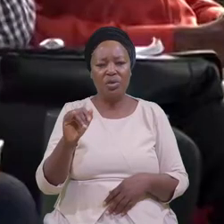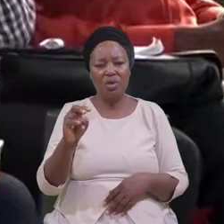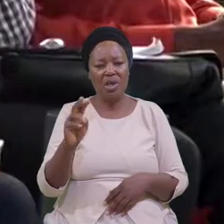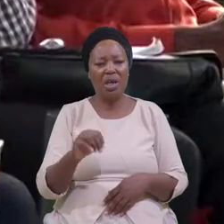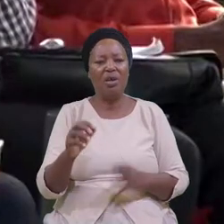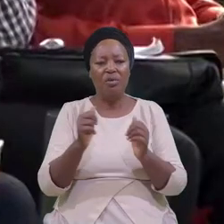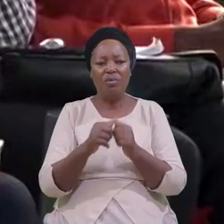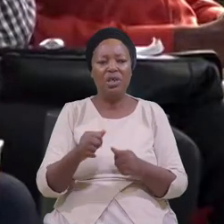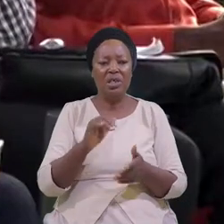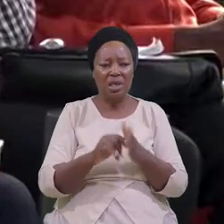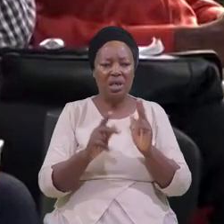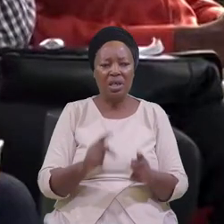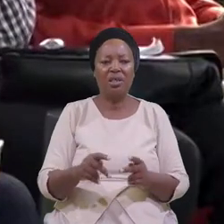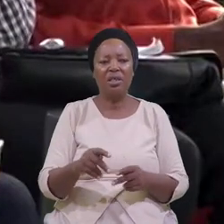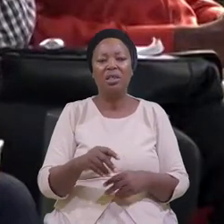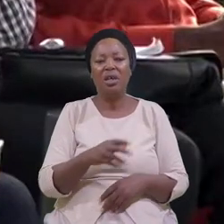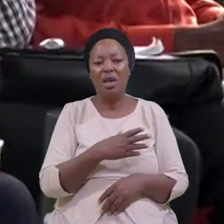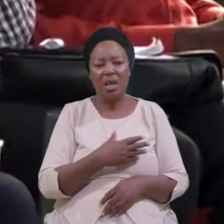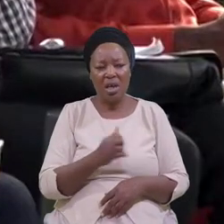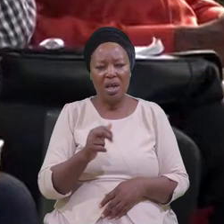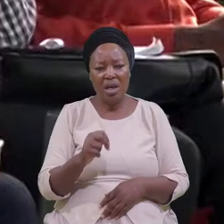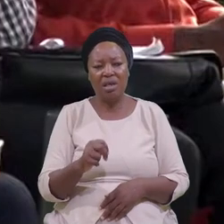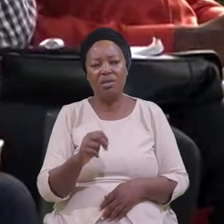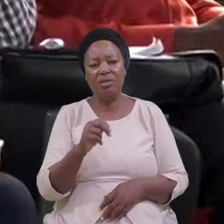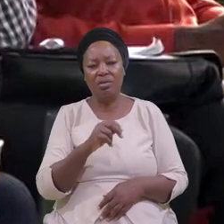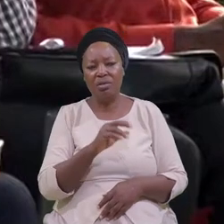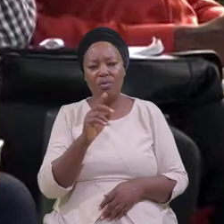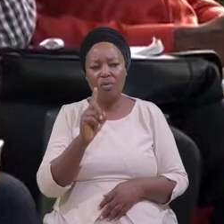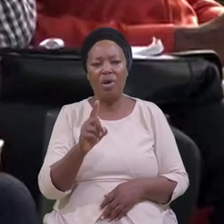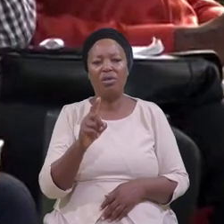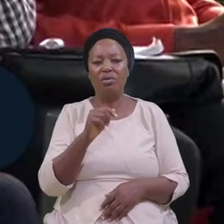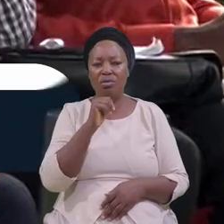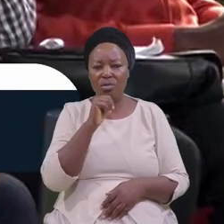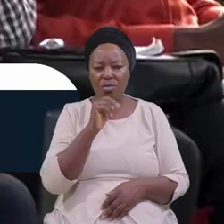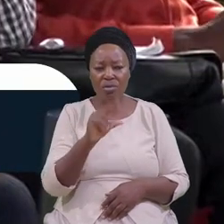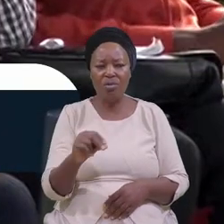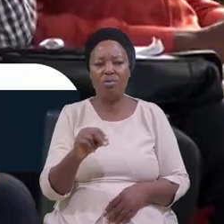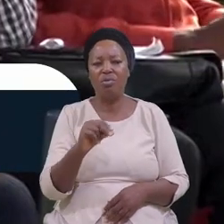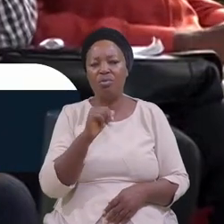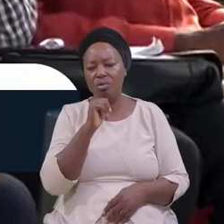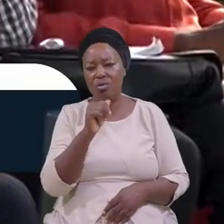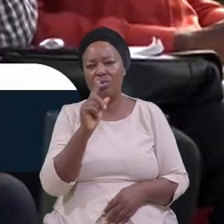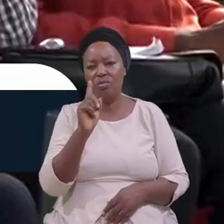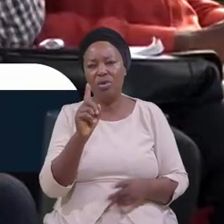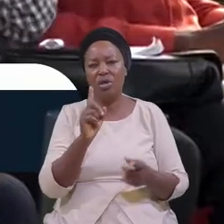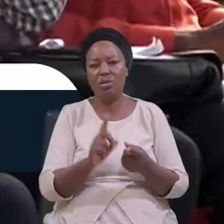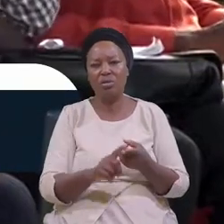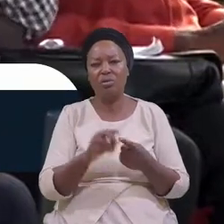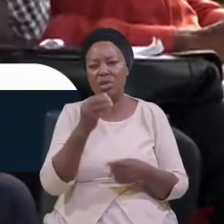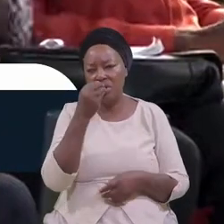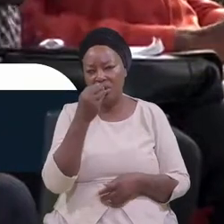We're looking at number three here. Number three, the provision for lives under